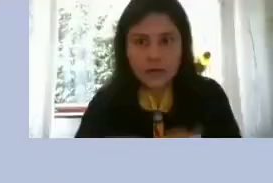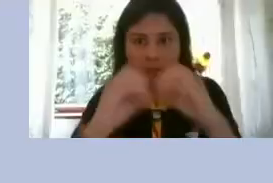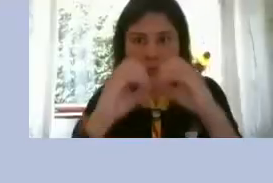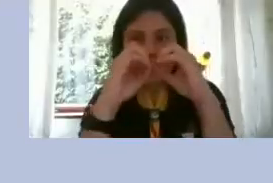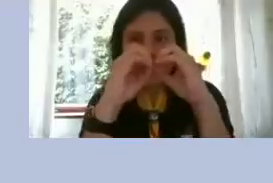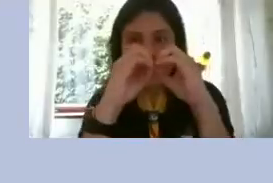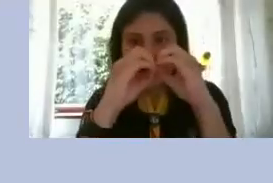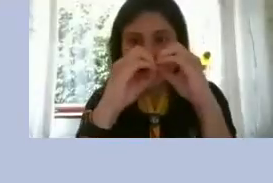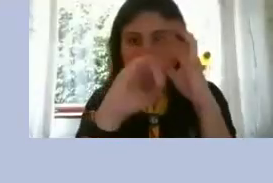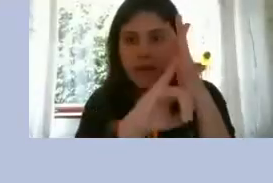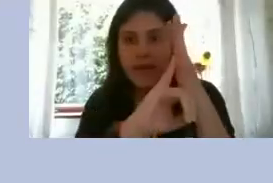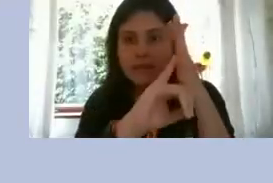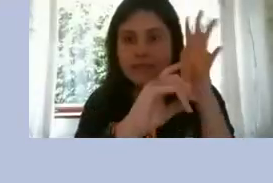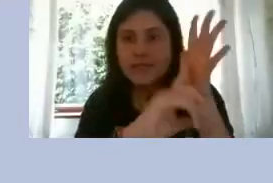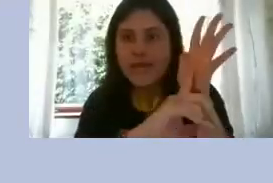BSL,